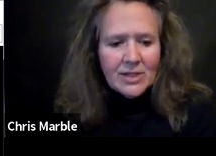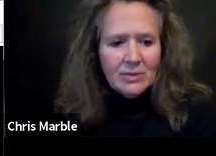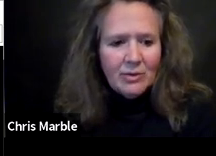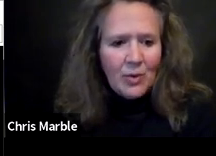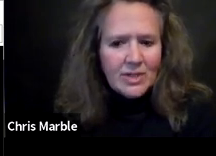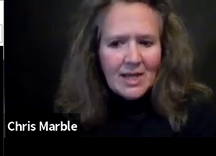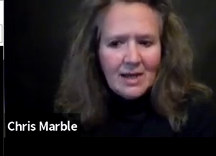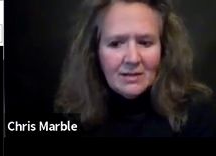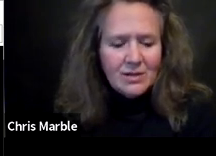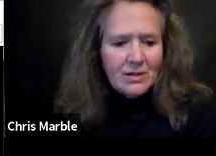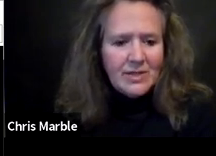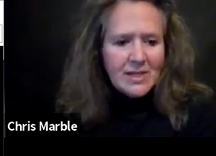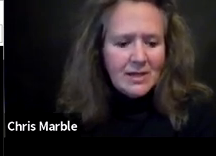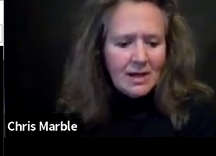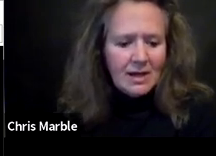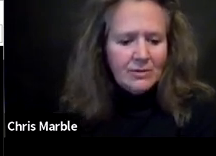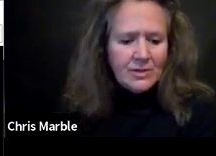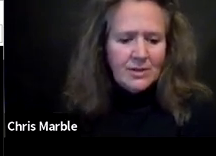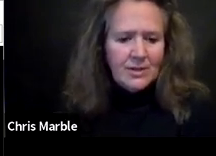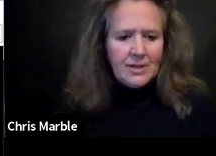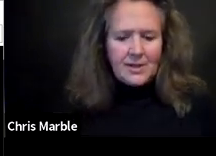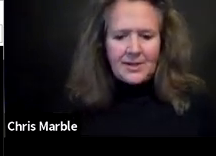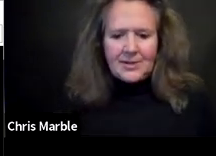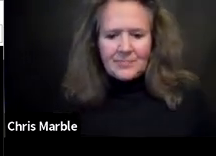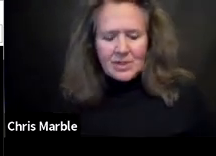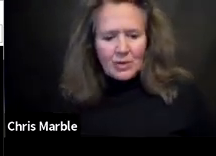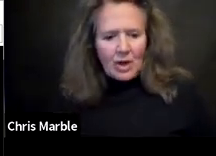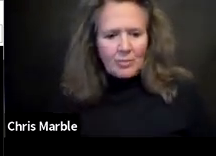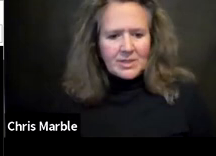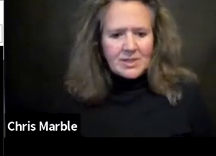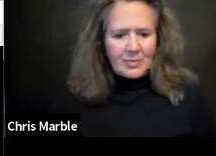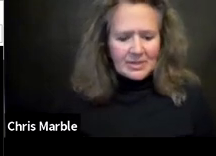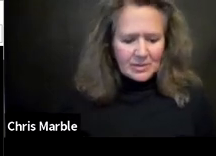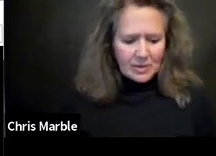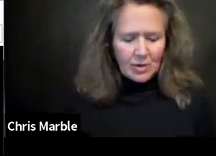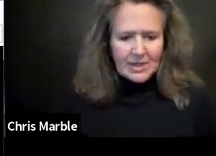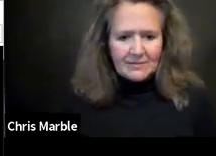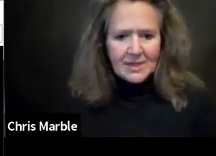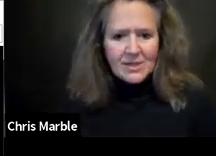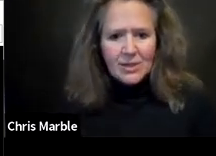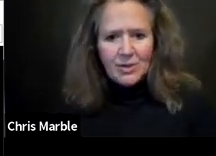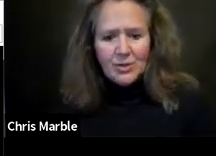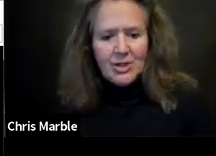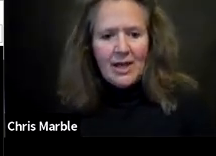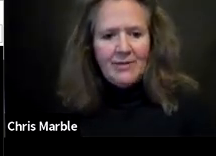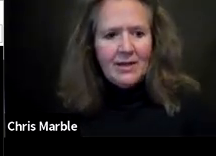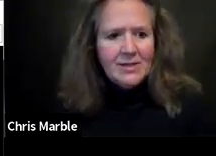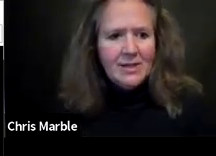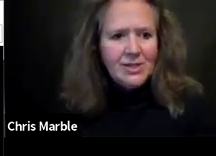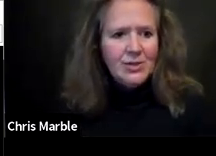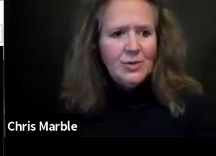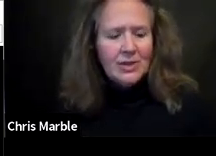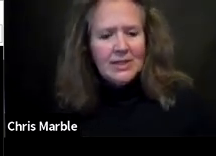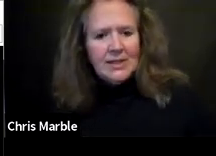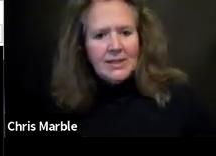As we mentioned before, Danielle is going to be sending out, um, to all participants, the recording of this. So you should have